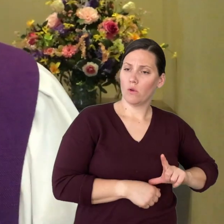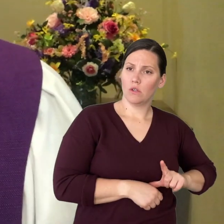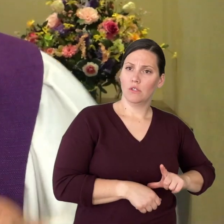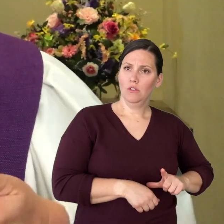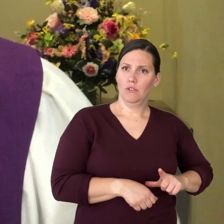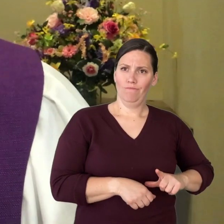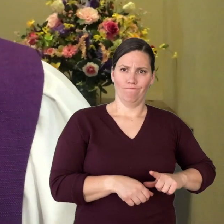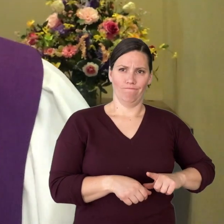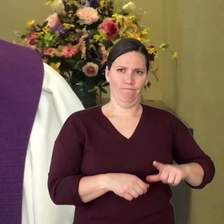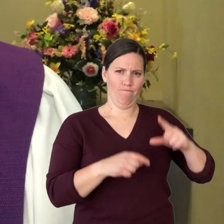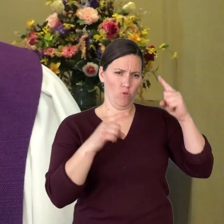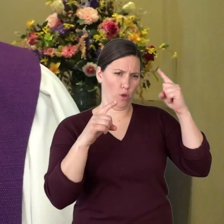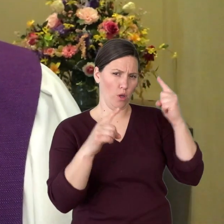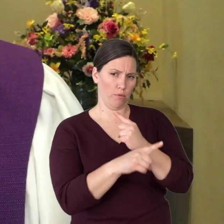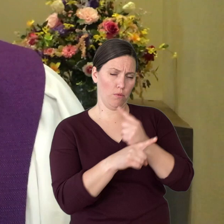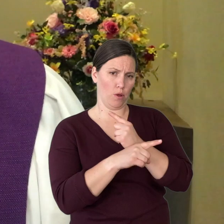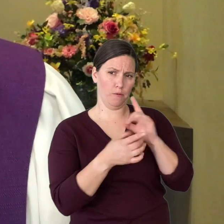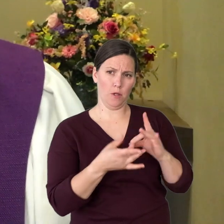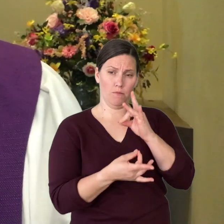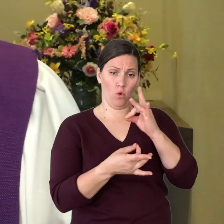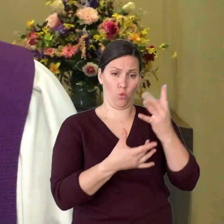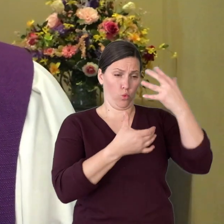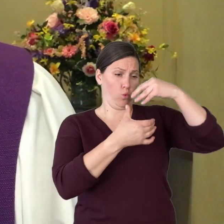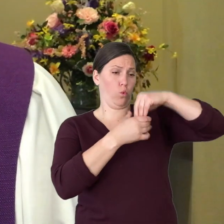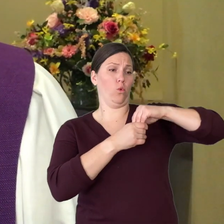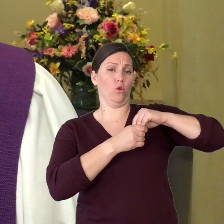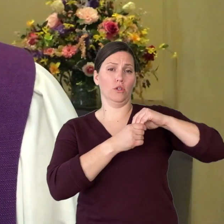a right spirit within you.